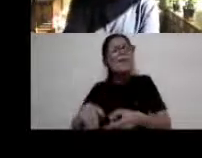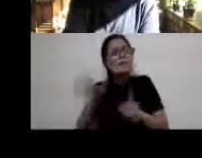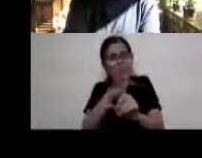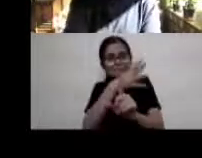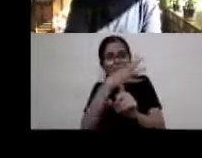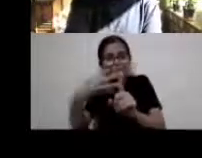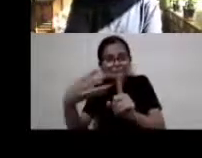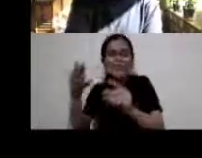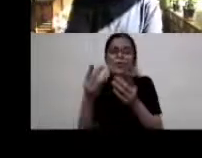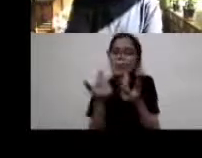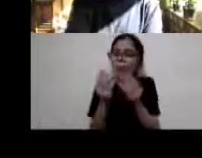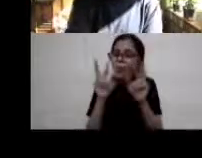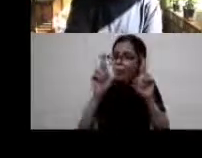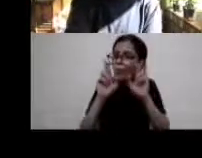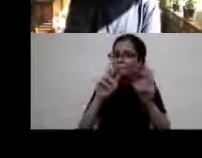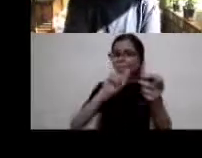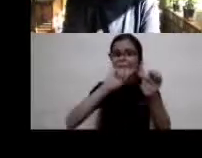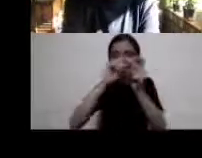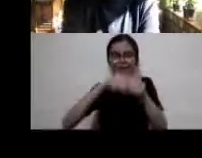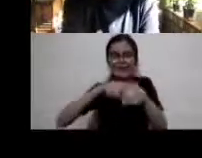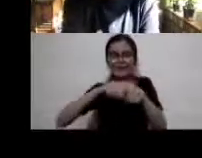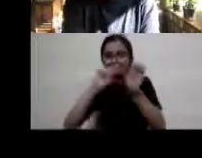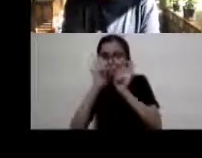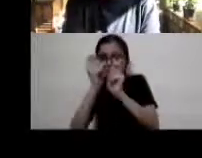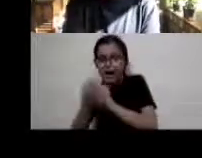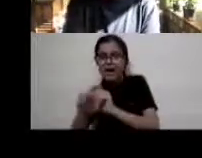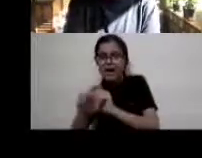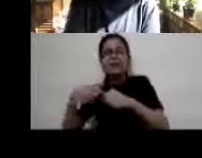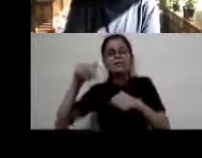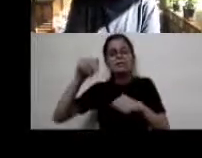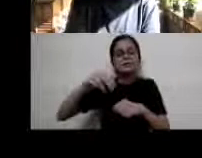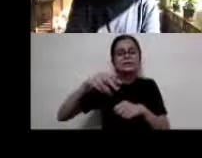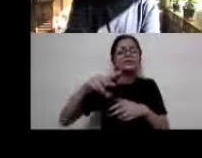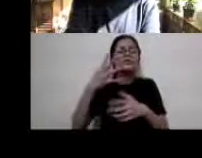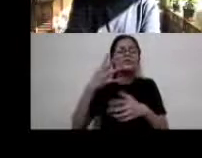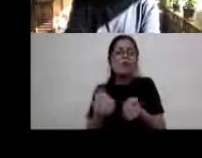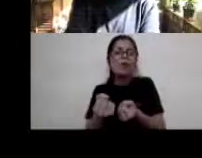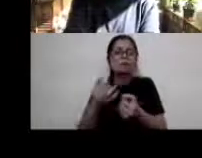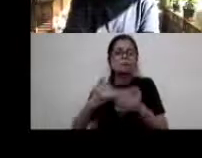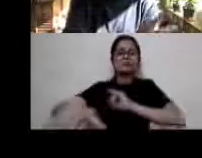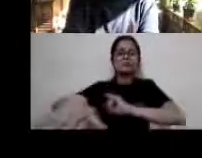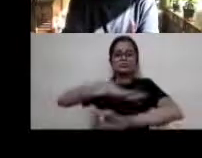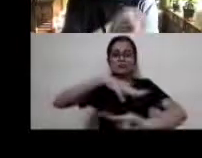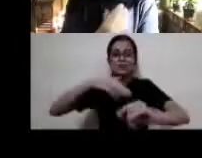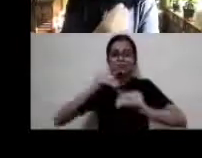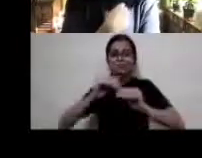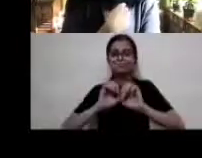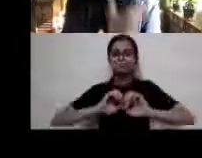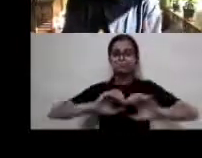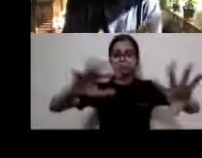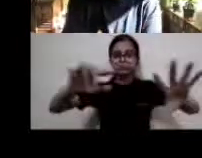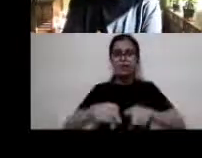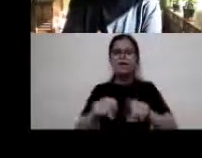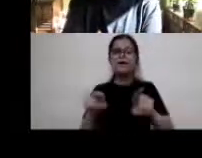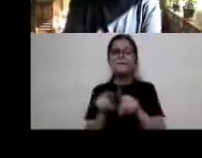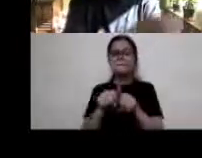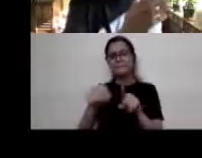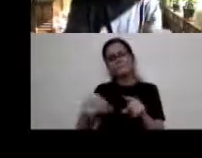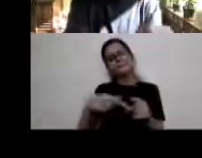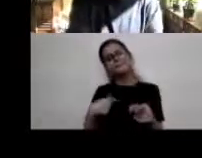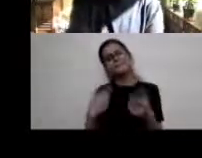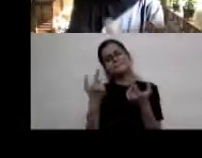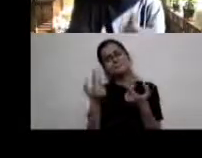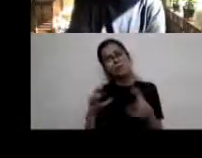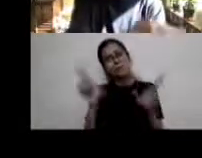will change, and the need in the society will just grow. And this is something that I'm convinced of